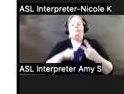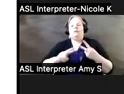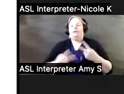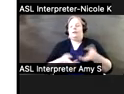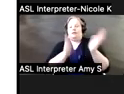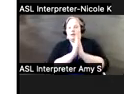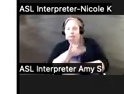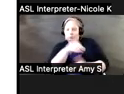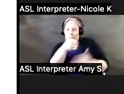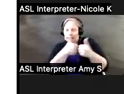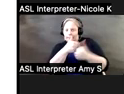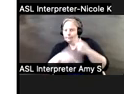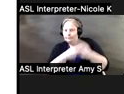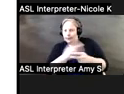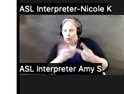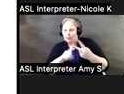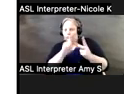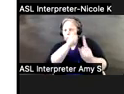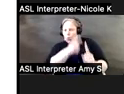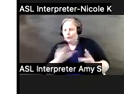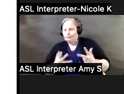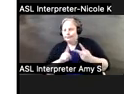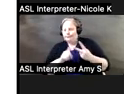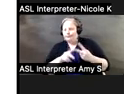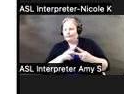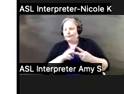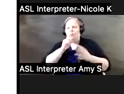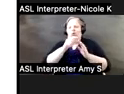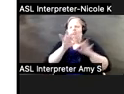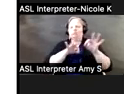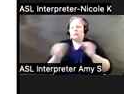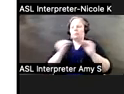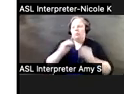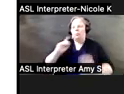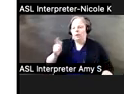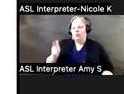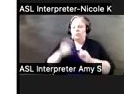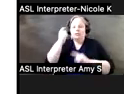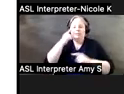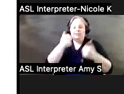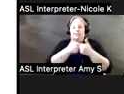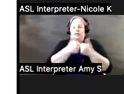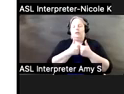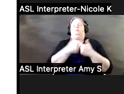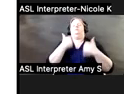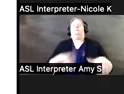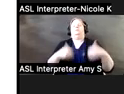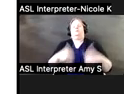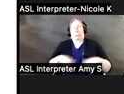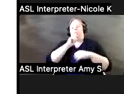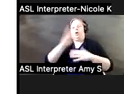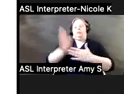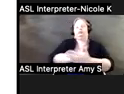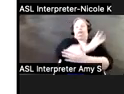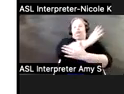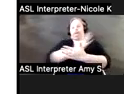they want to play and what are their goals. And we'll talk more about this later, but games lie in a very huge spectrum of